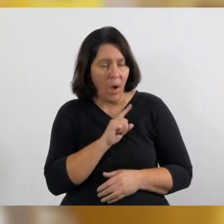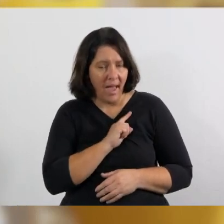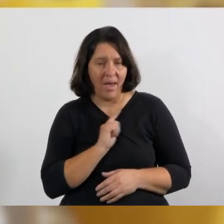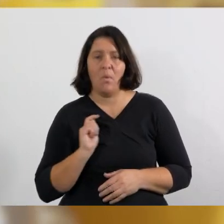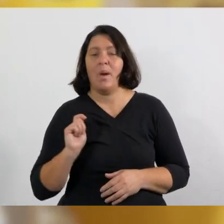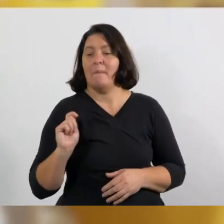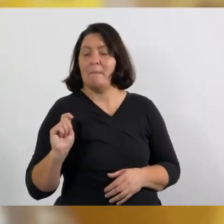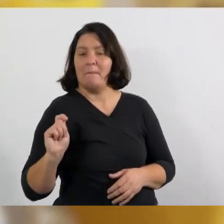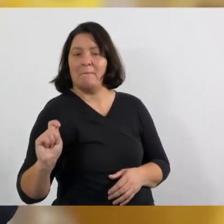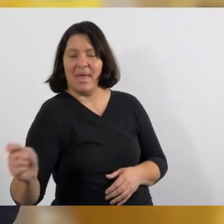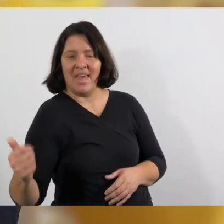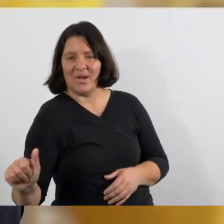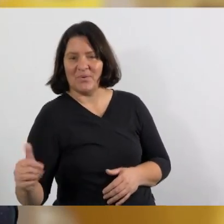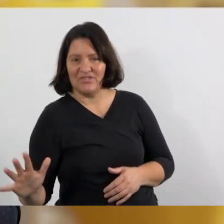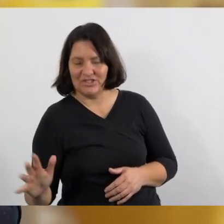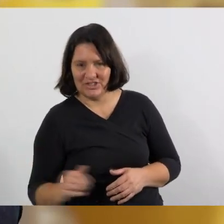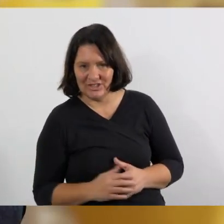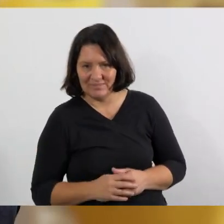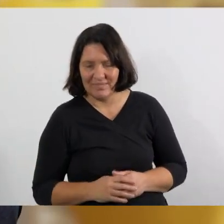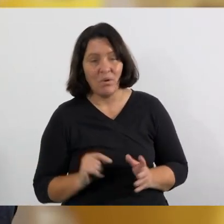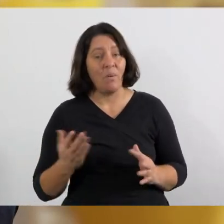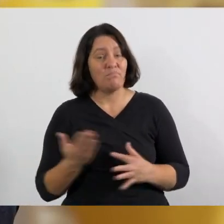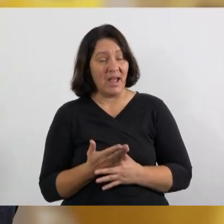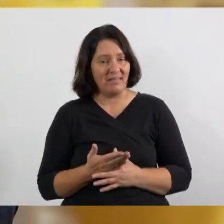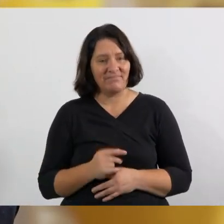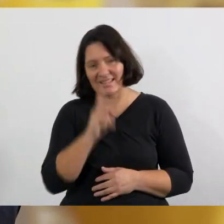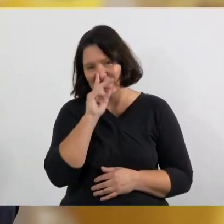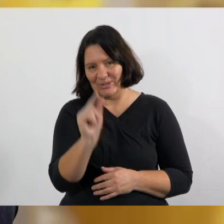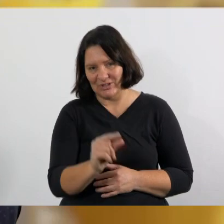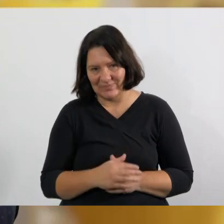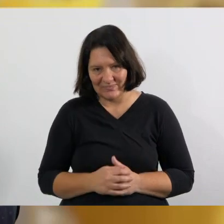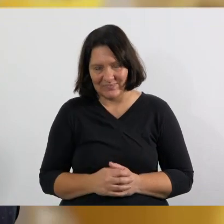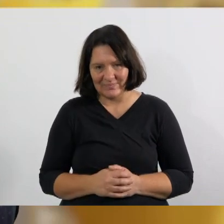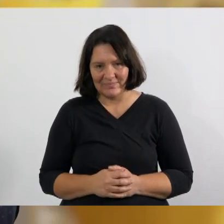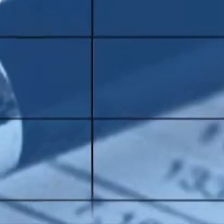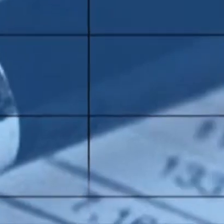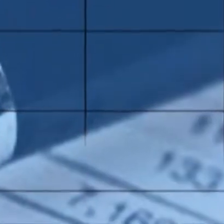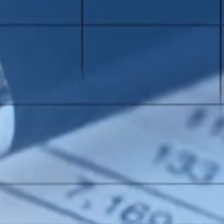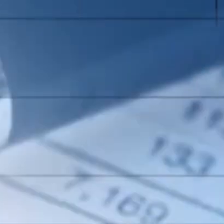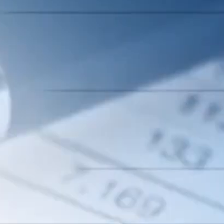pay our account. Let us go for an ad break, and I'll see you shortly.